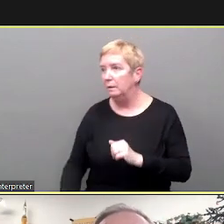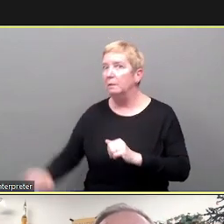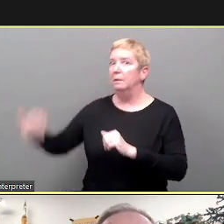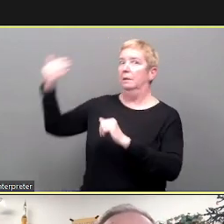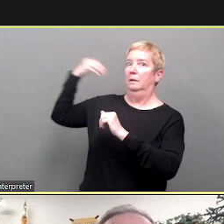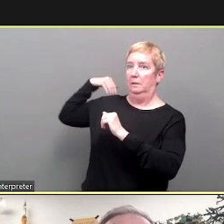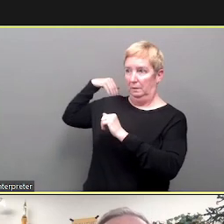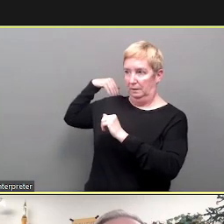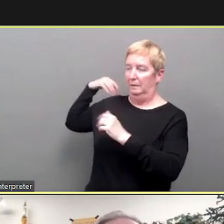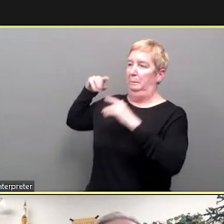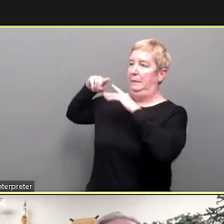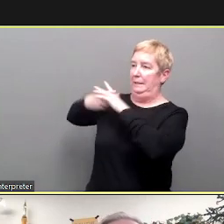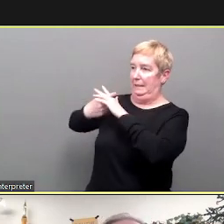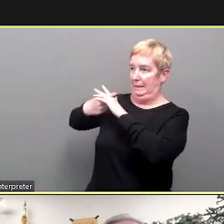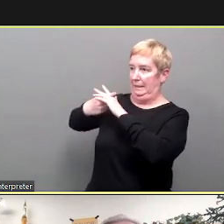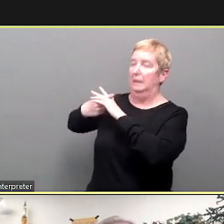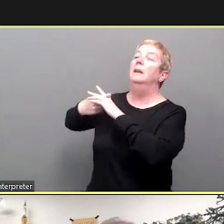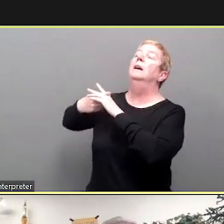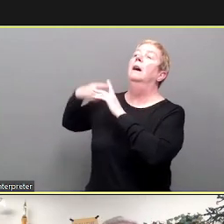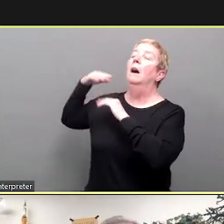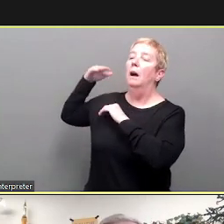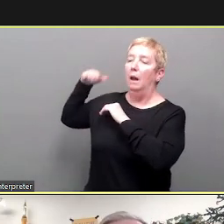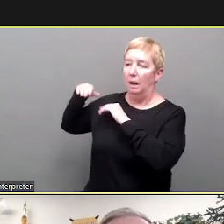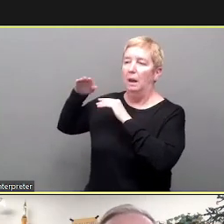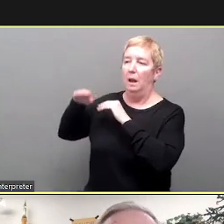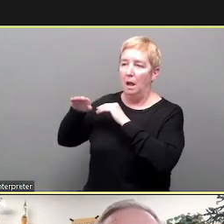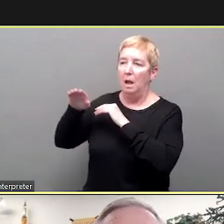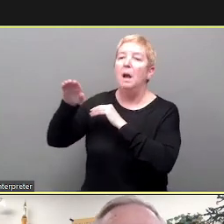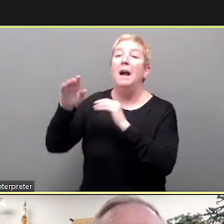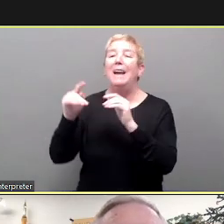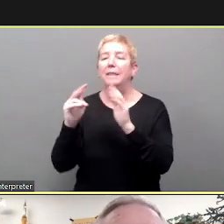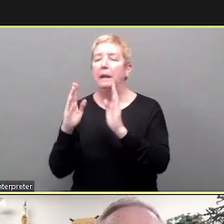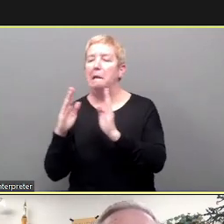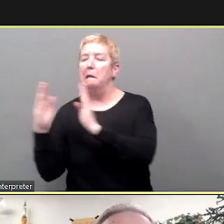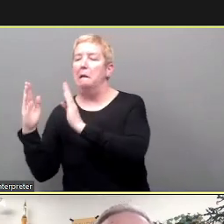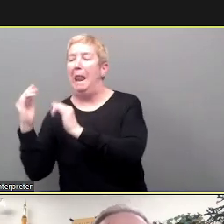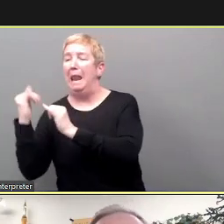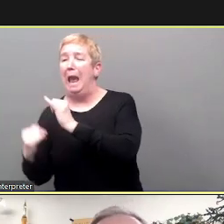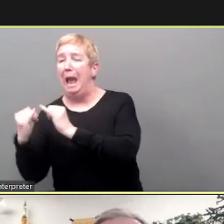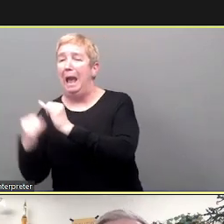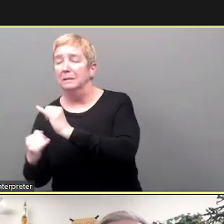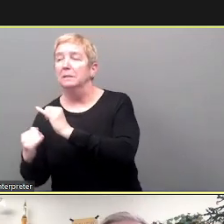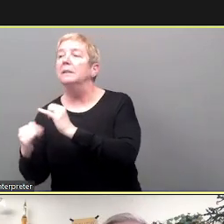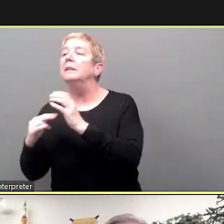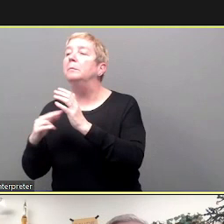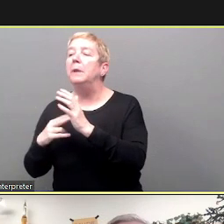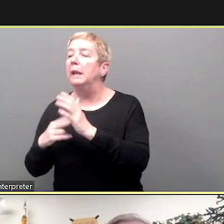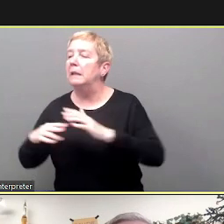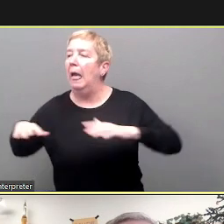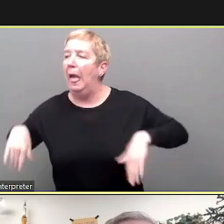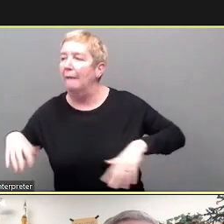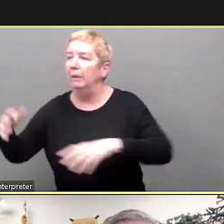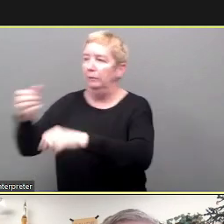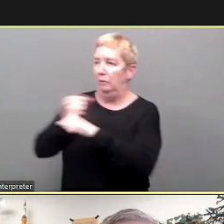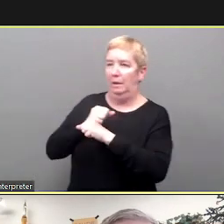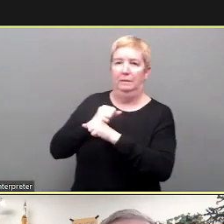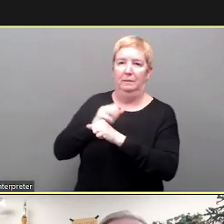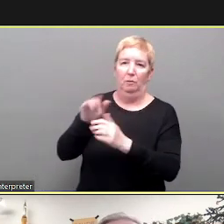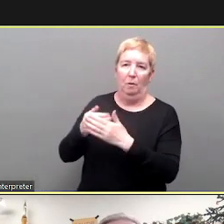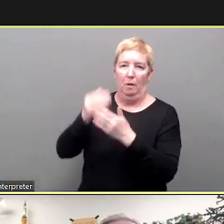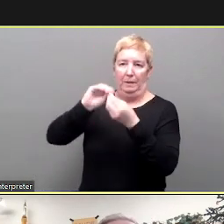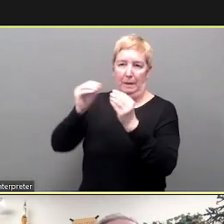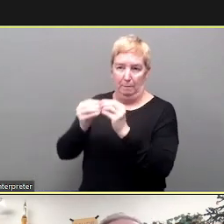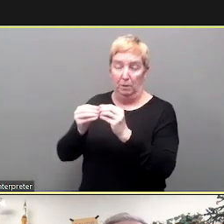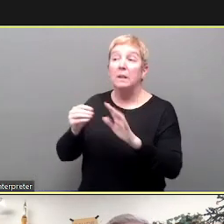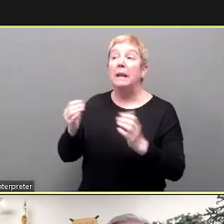gray area, which means we don't have complete data yet. There is a downturn, which we suspect is real